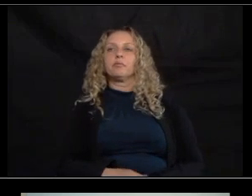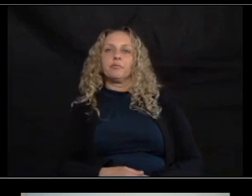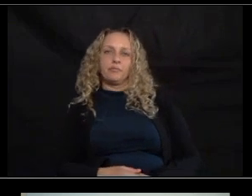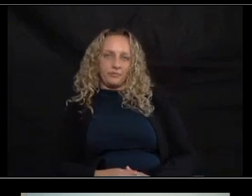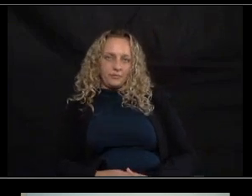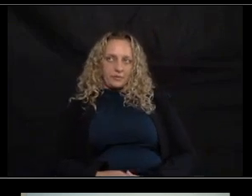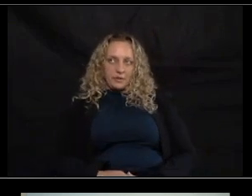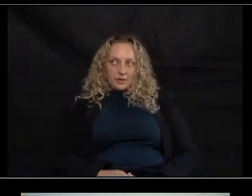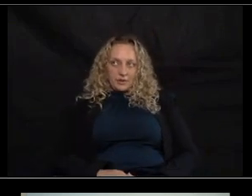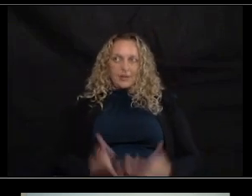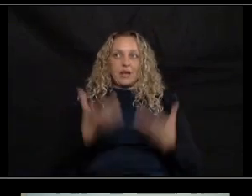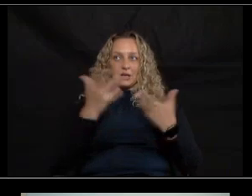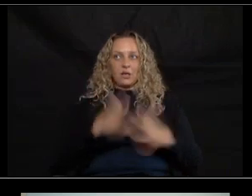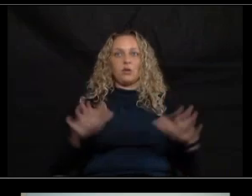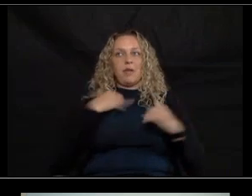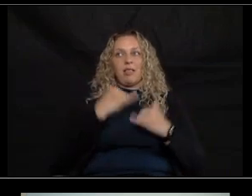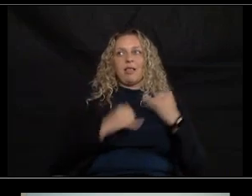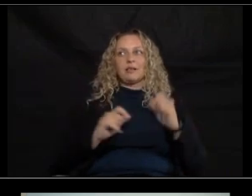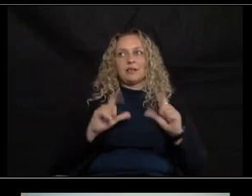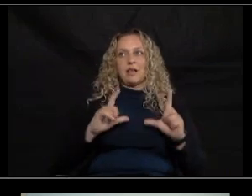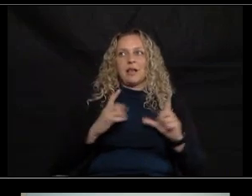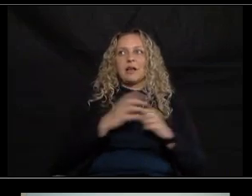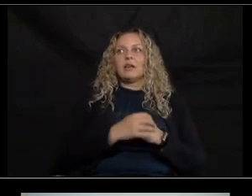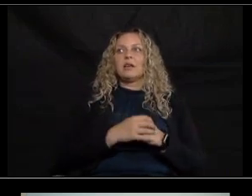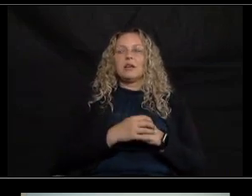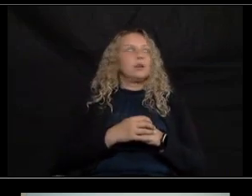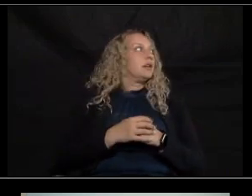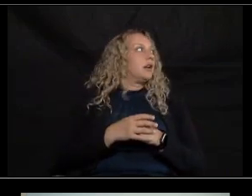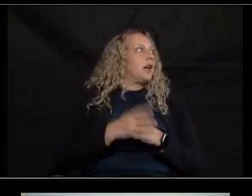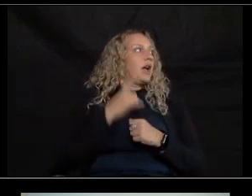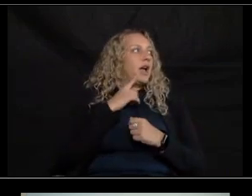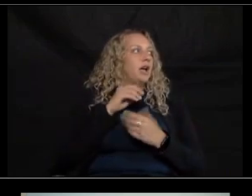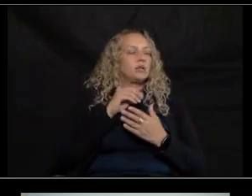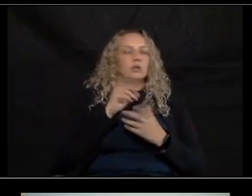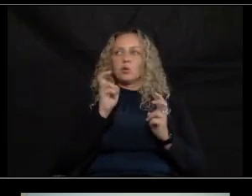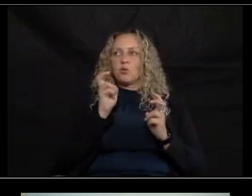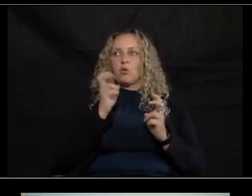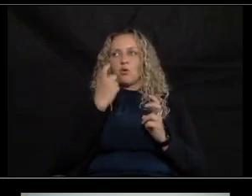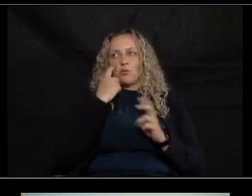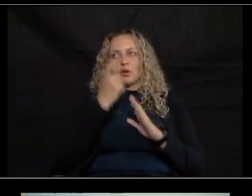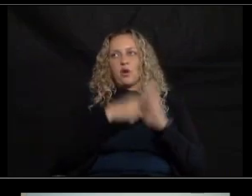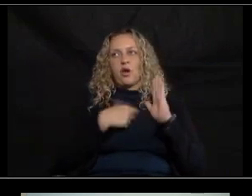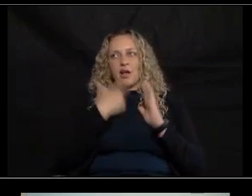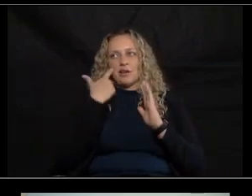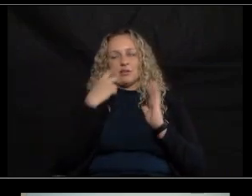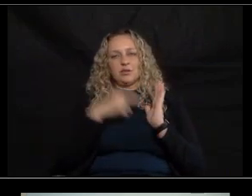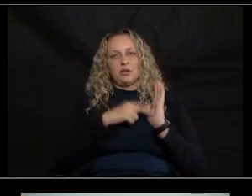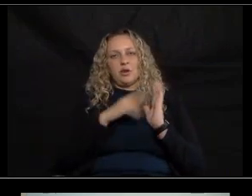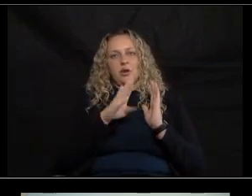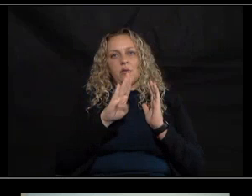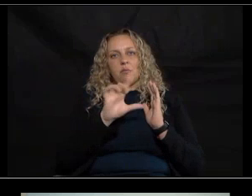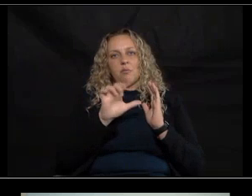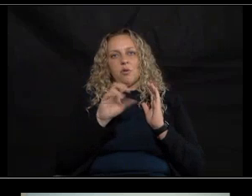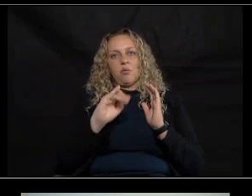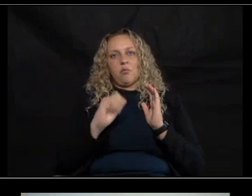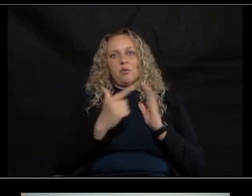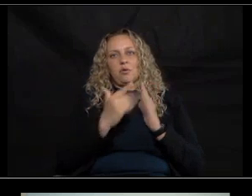And to conclude my last slide, I'll just quote a recent article that I saw in Bloomberg City